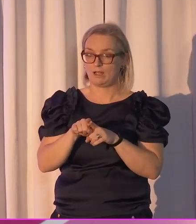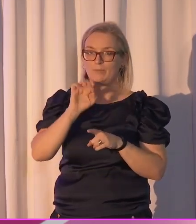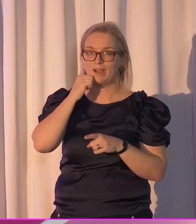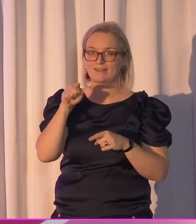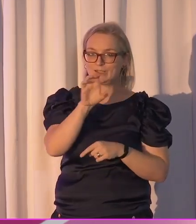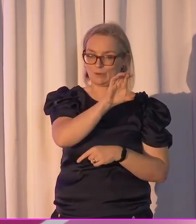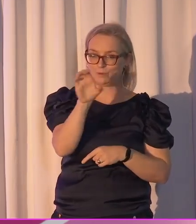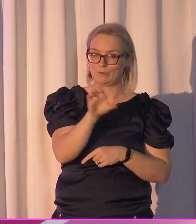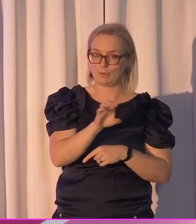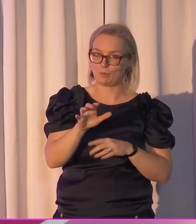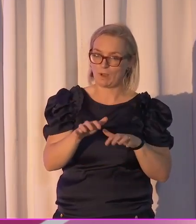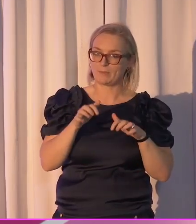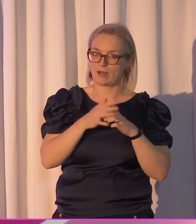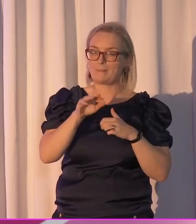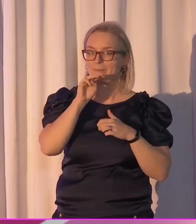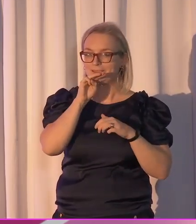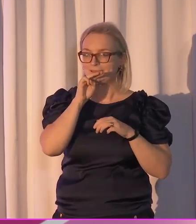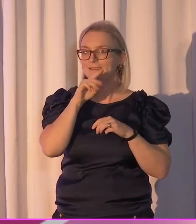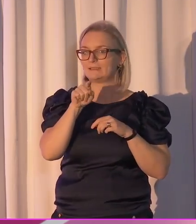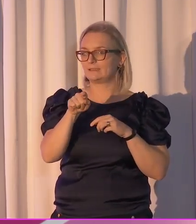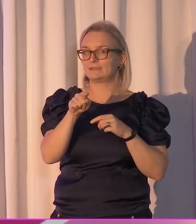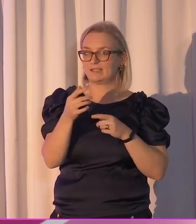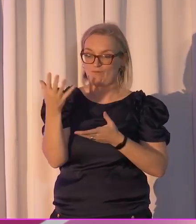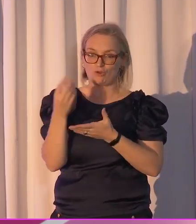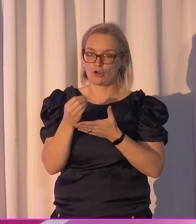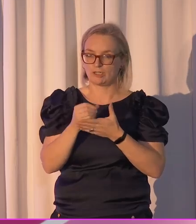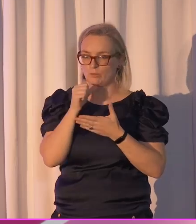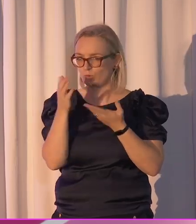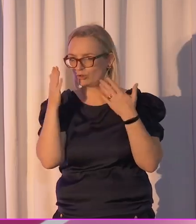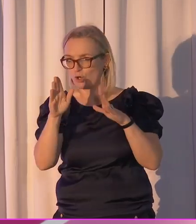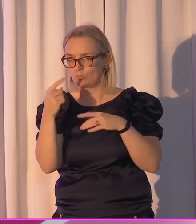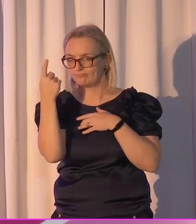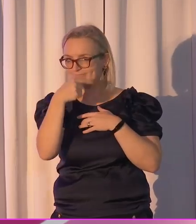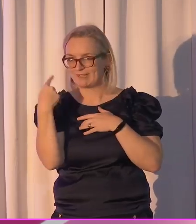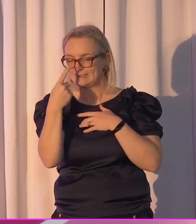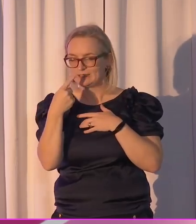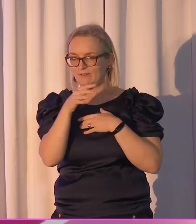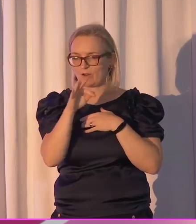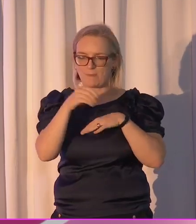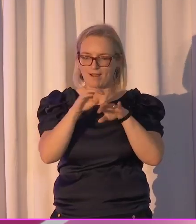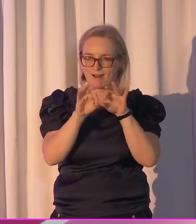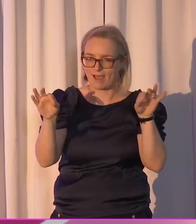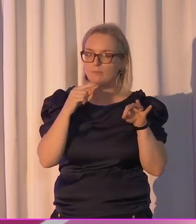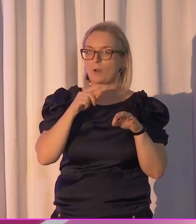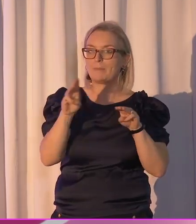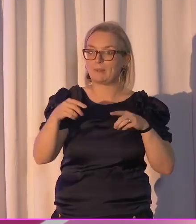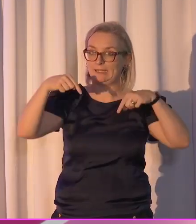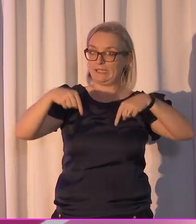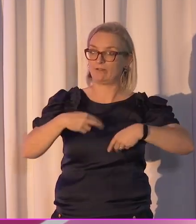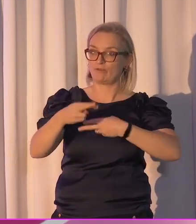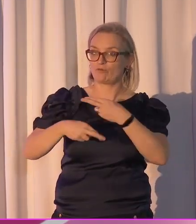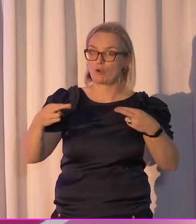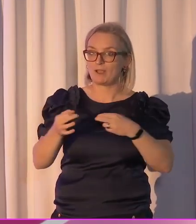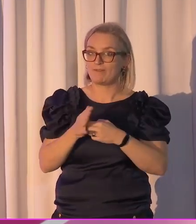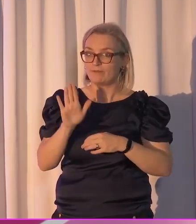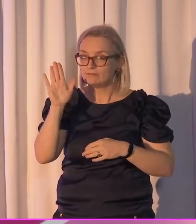webinar, the online attendees will not be visible in the recording, but anyone attending in here and anyone who asks a question as